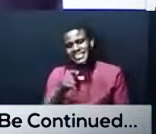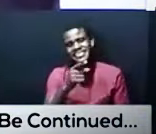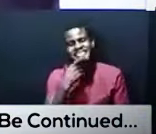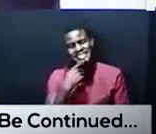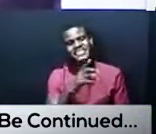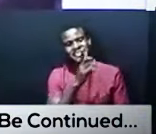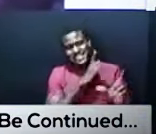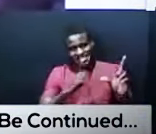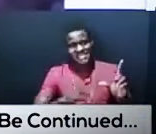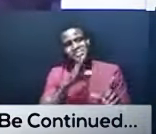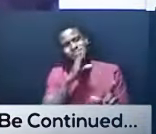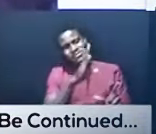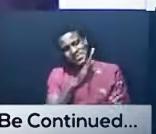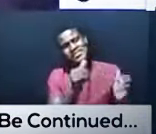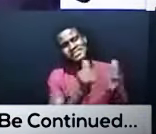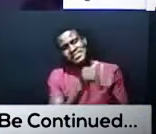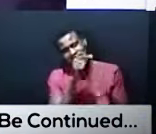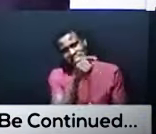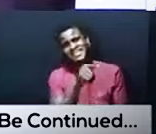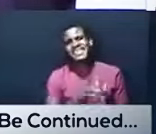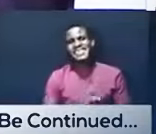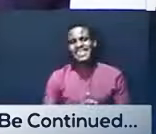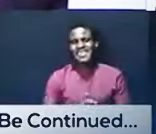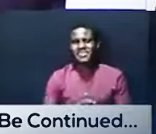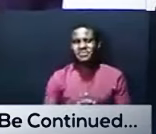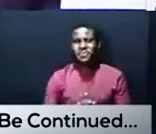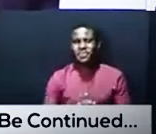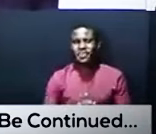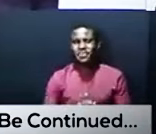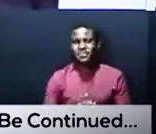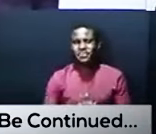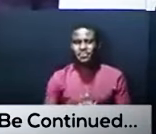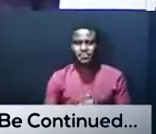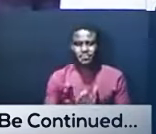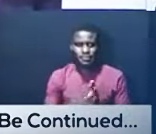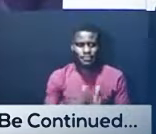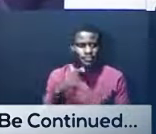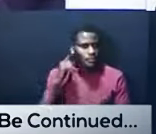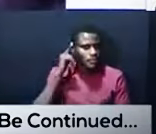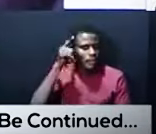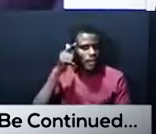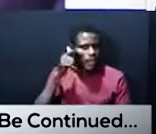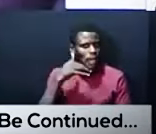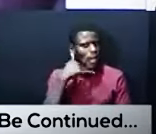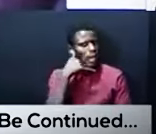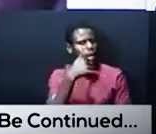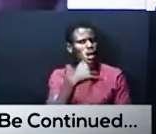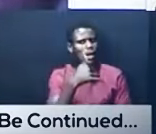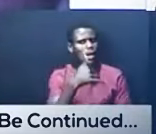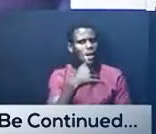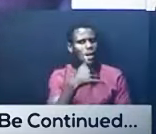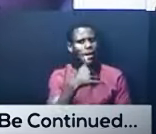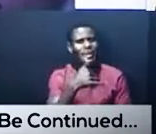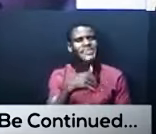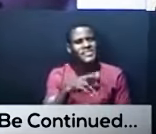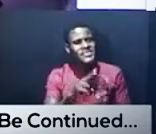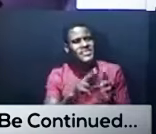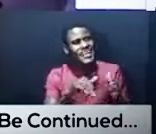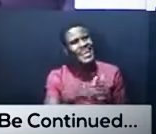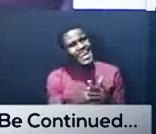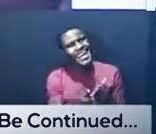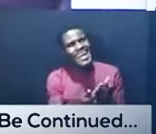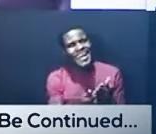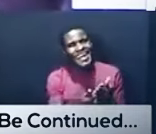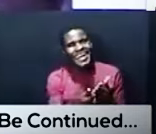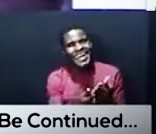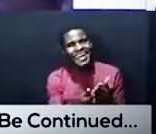with you. And then later on I called. So how is it?